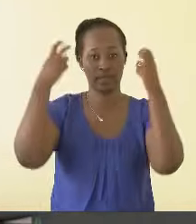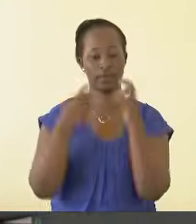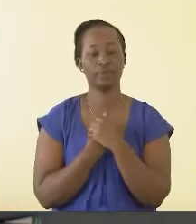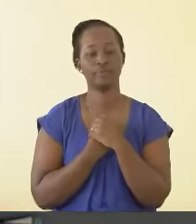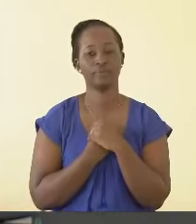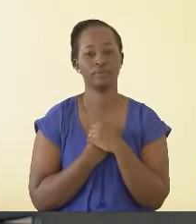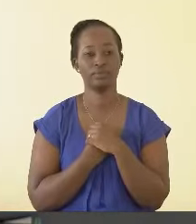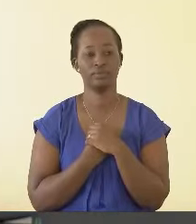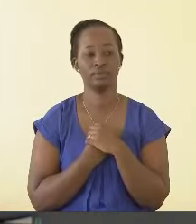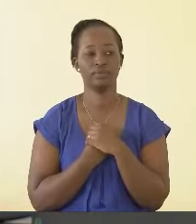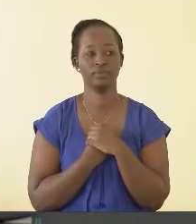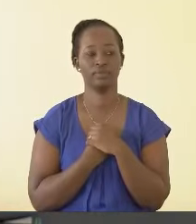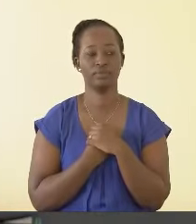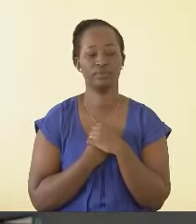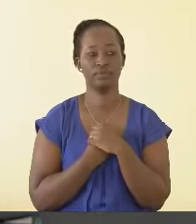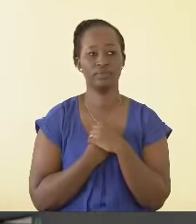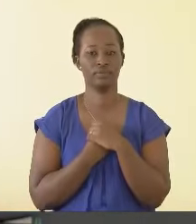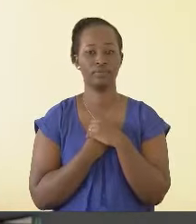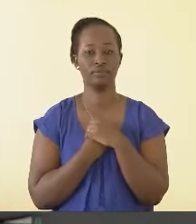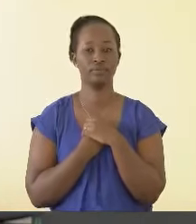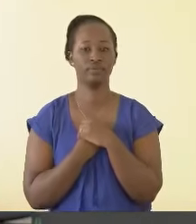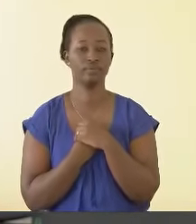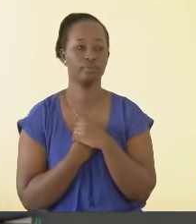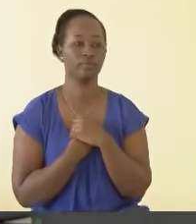the heading. So which will be